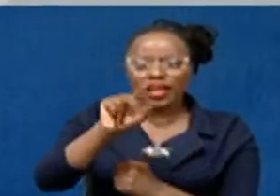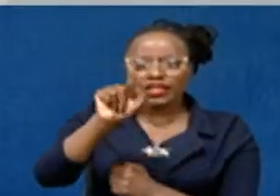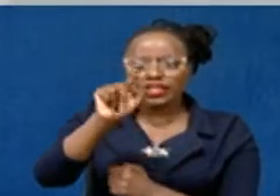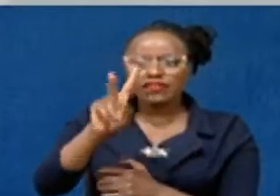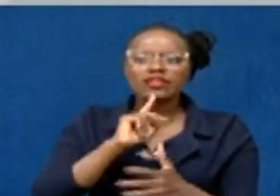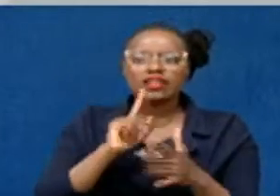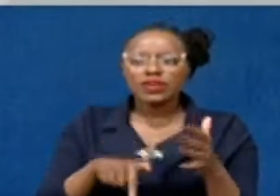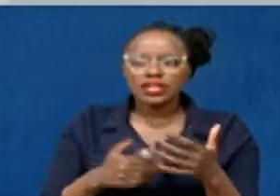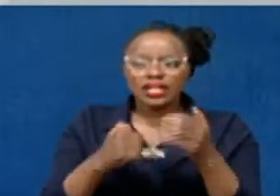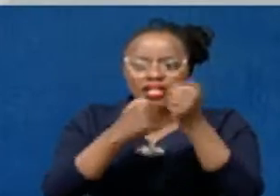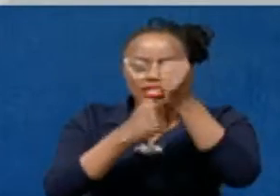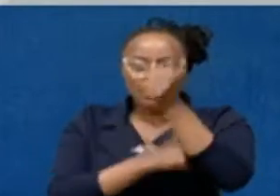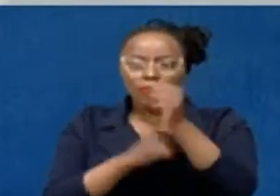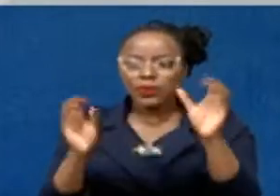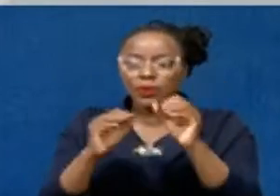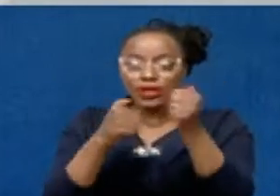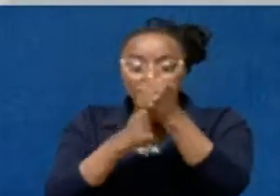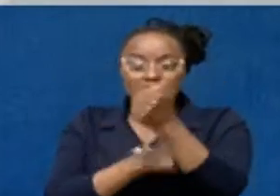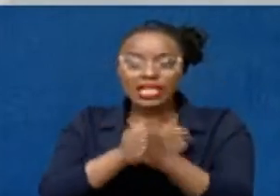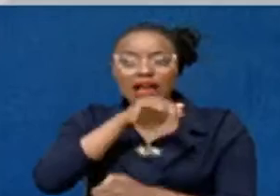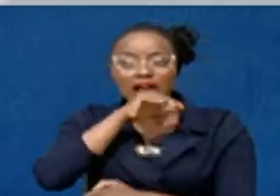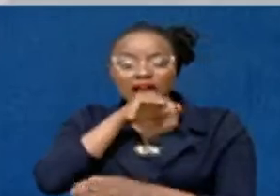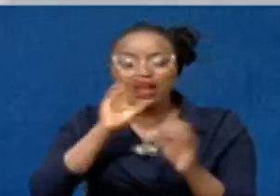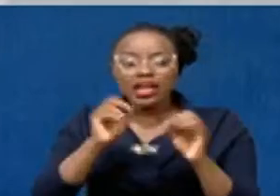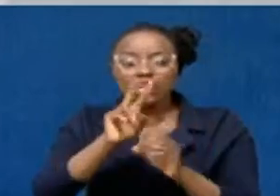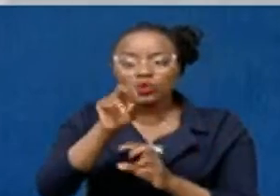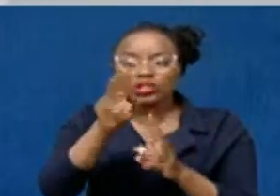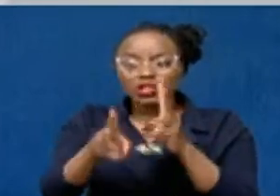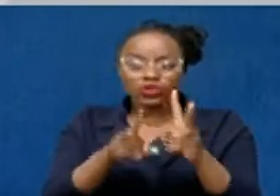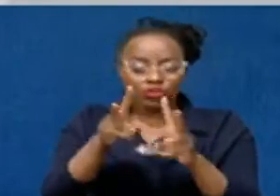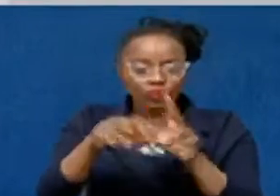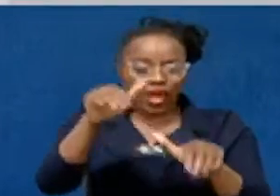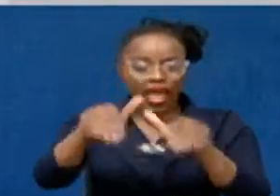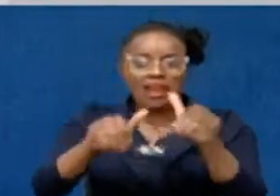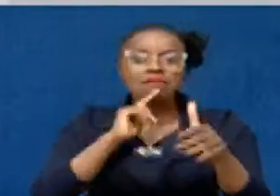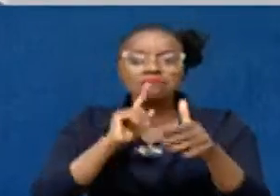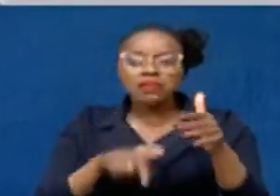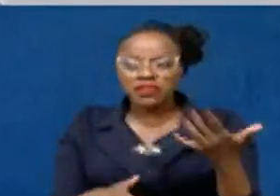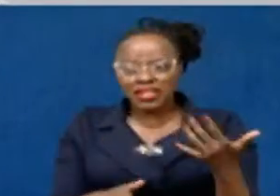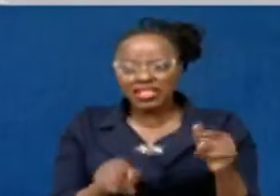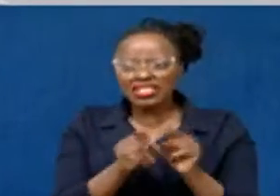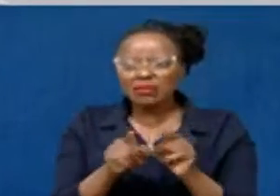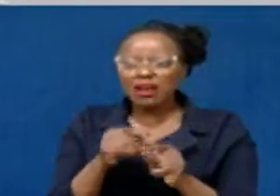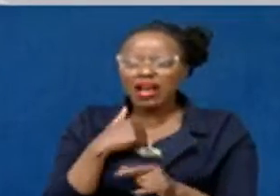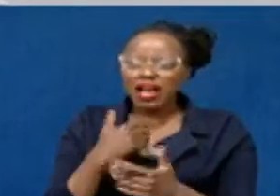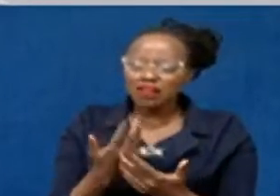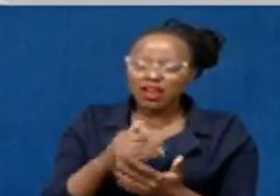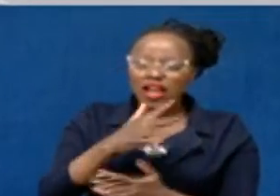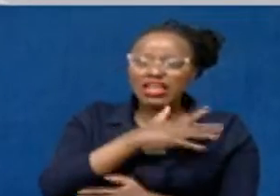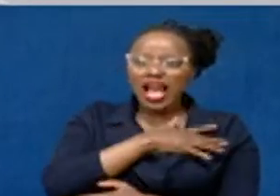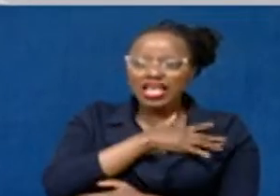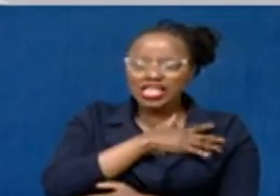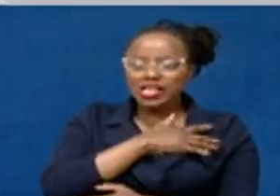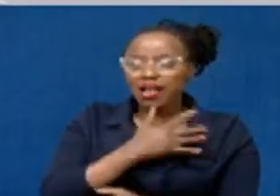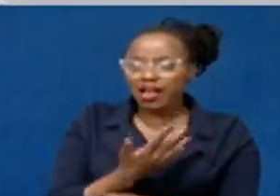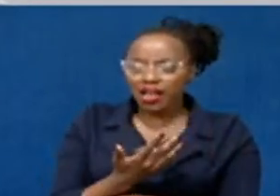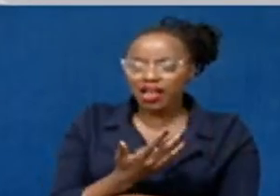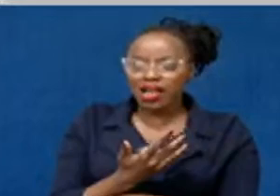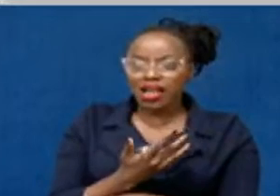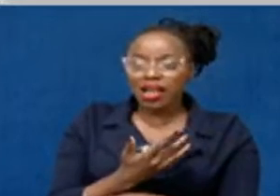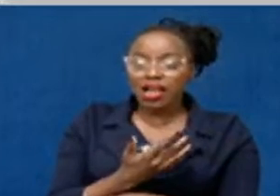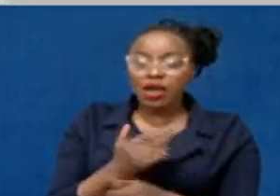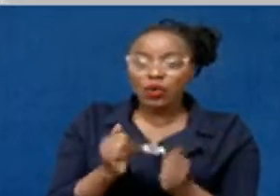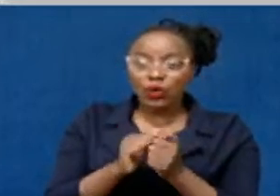he said that he'll not support Raila in the 2022 elections, and he said he had been humiliated under NASA